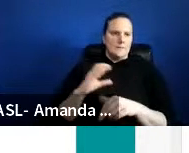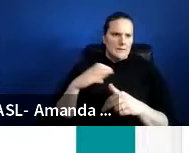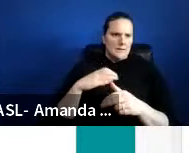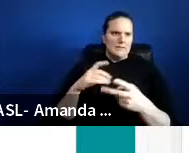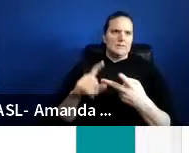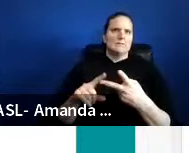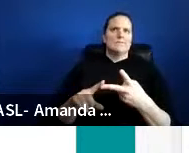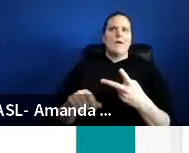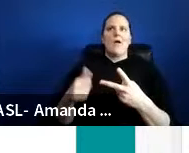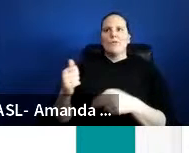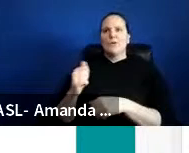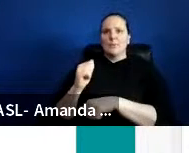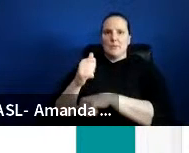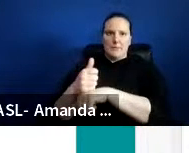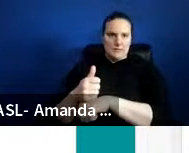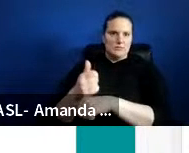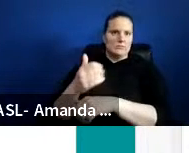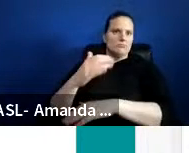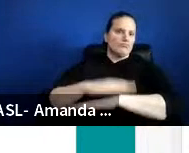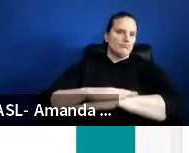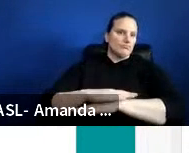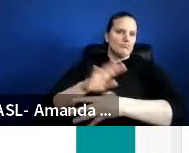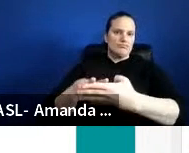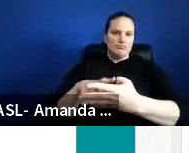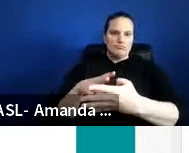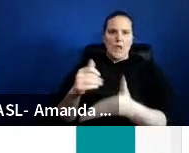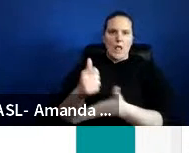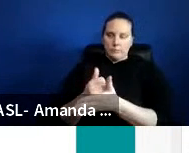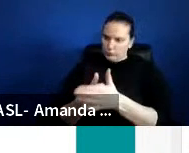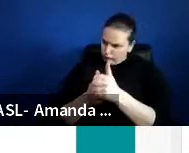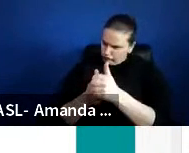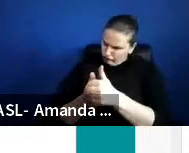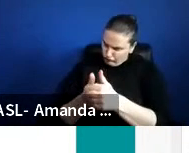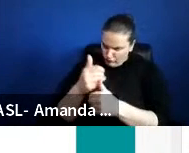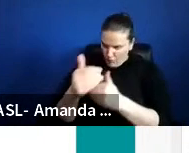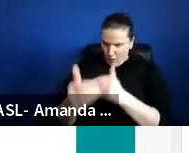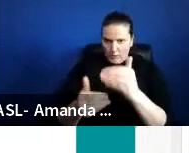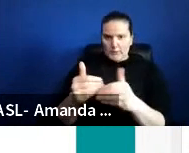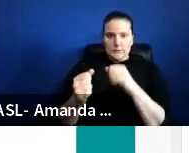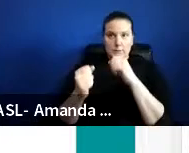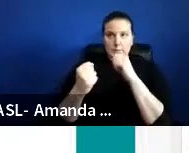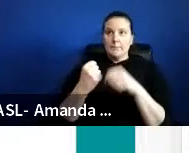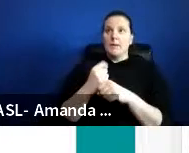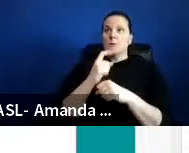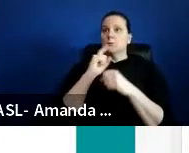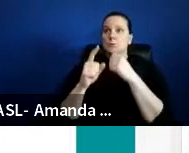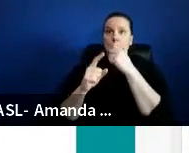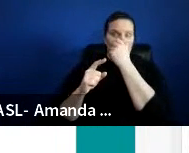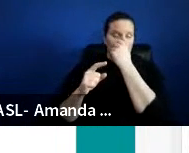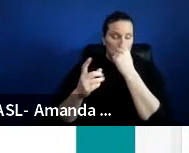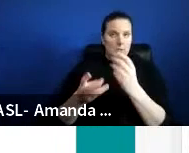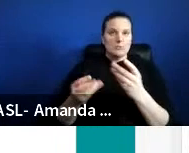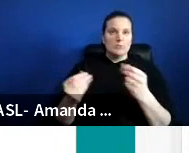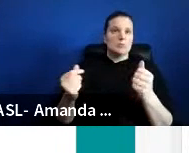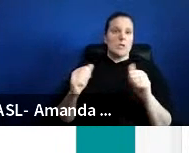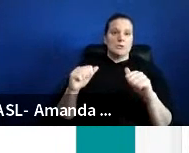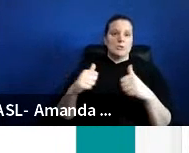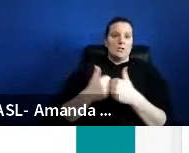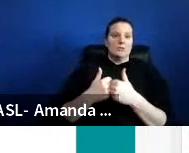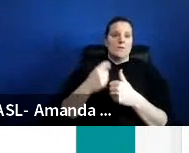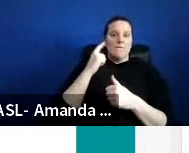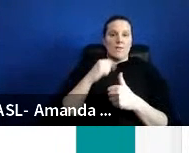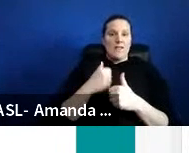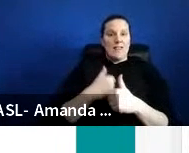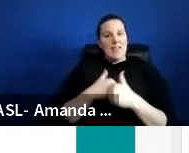other implementation tables that really help to monitor progress and ensure resolution of any challenges throughout the life of the